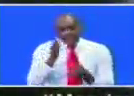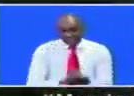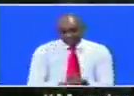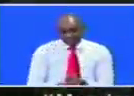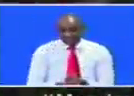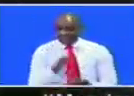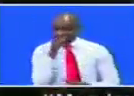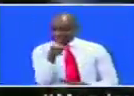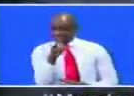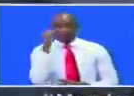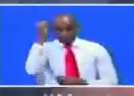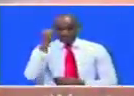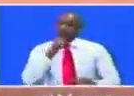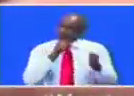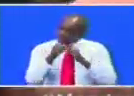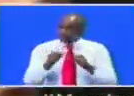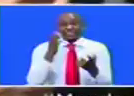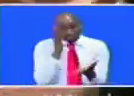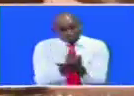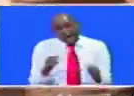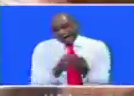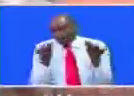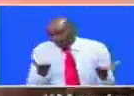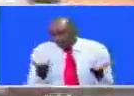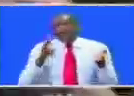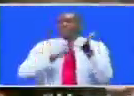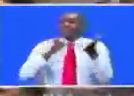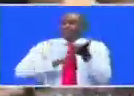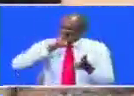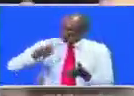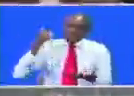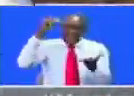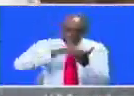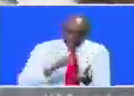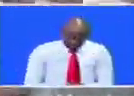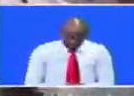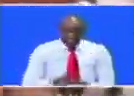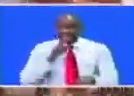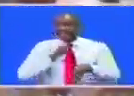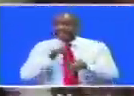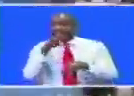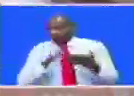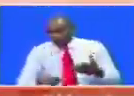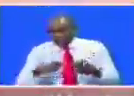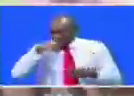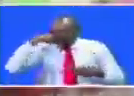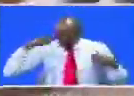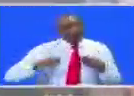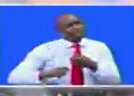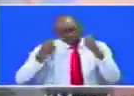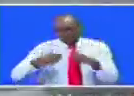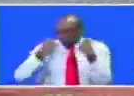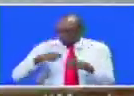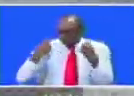The ghost of political violence once again has visited Migori County. This time it was more ugly.